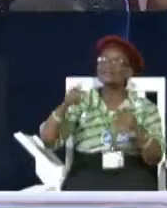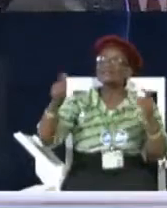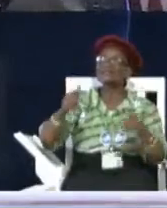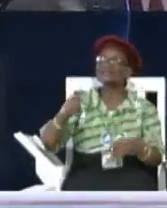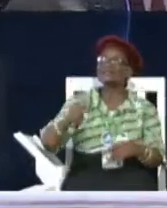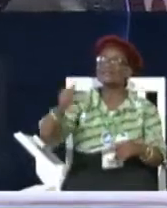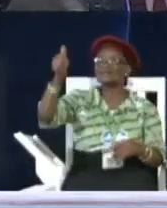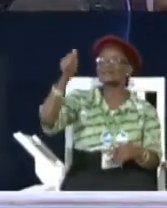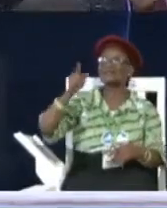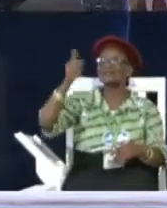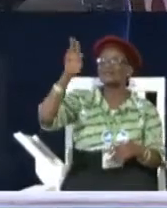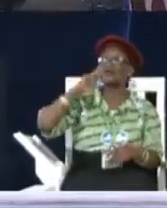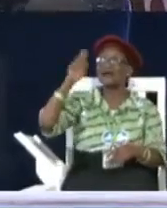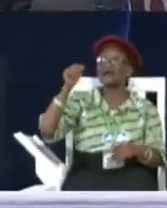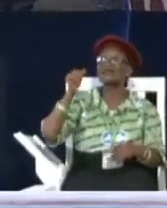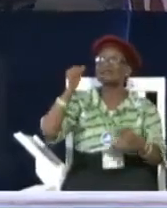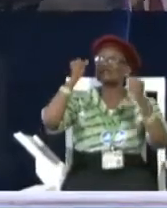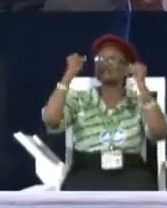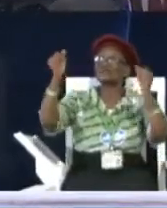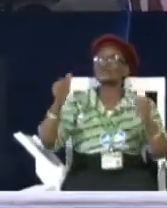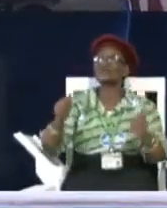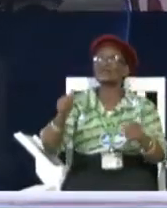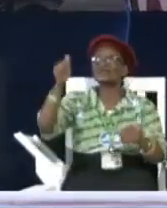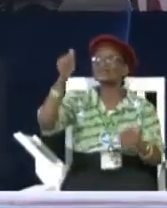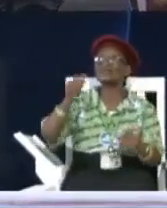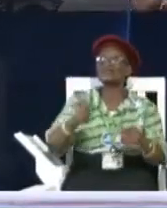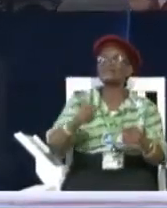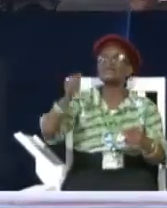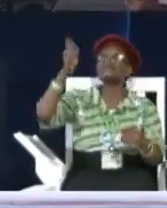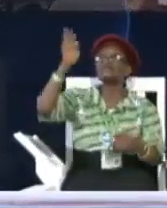You are the strongest. You are the highest.